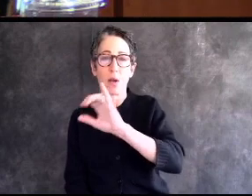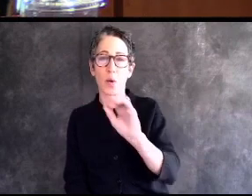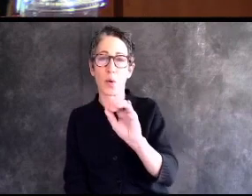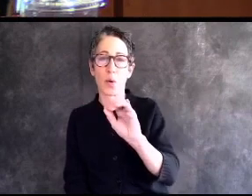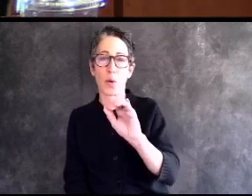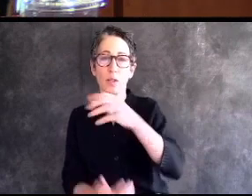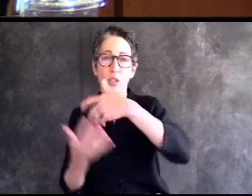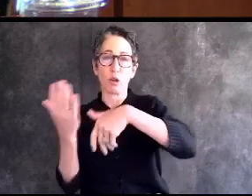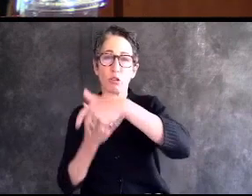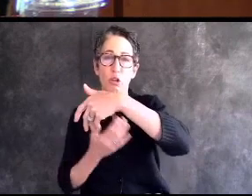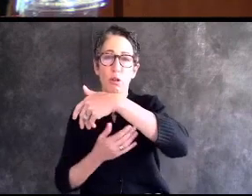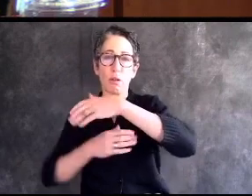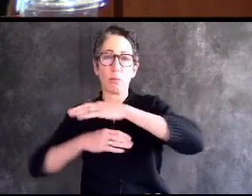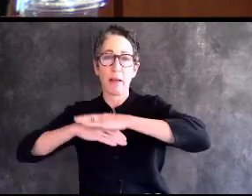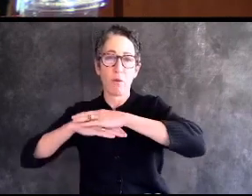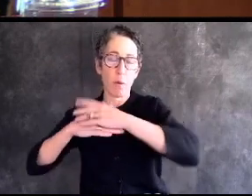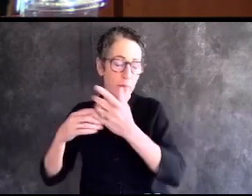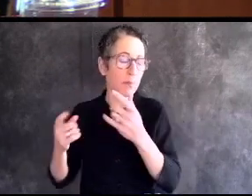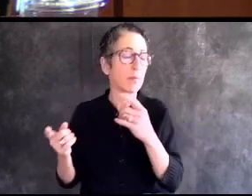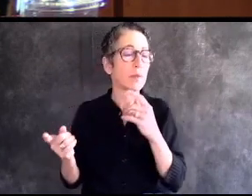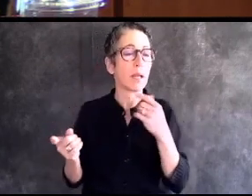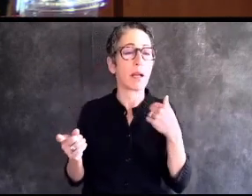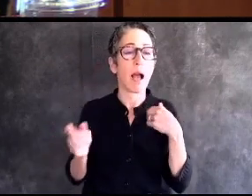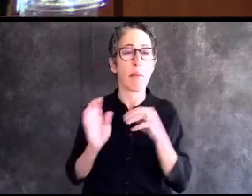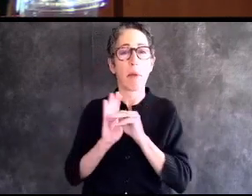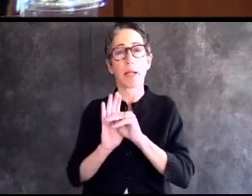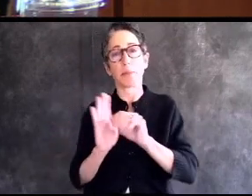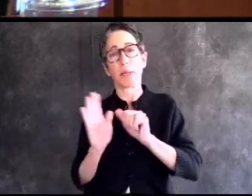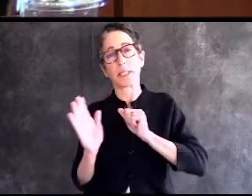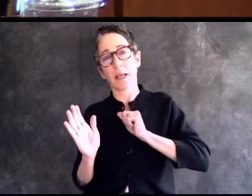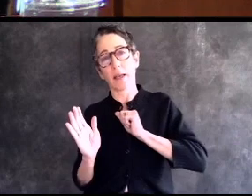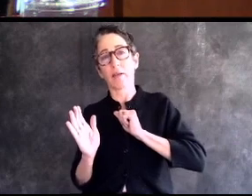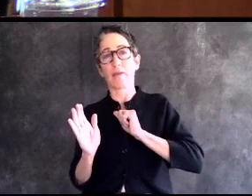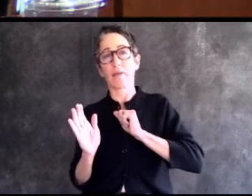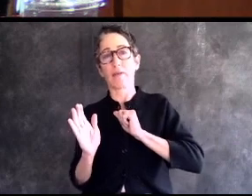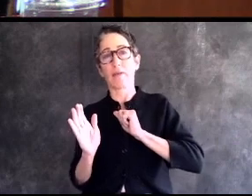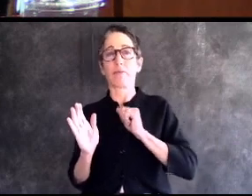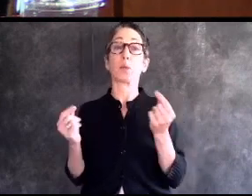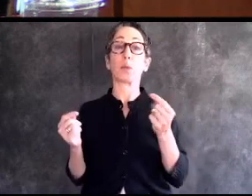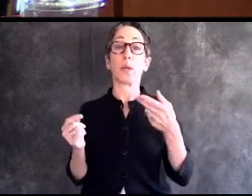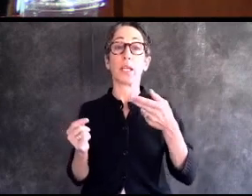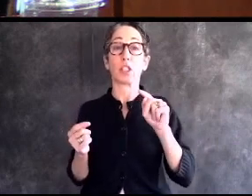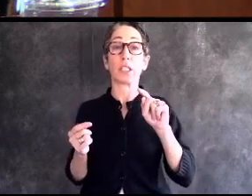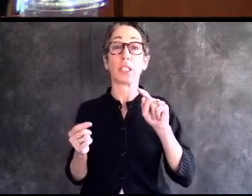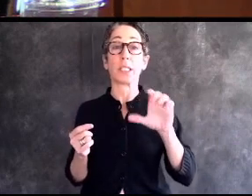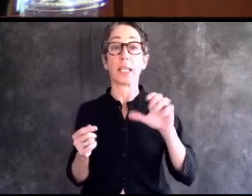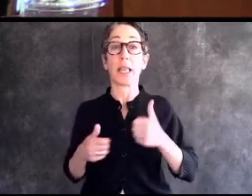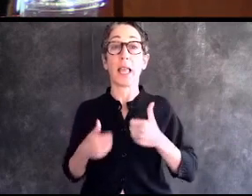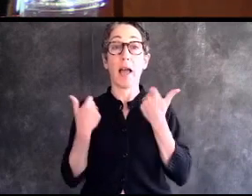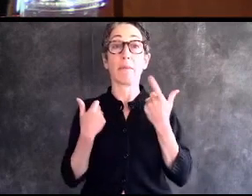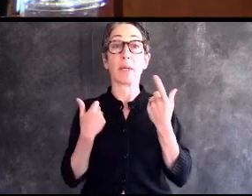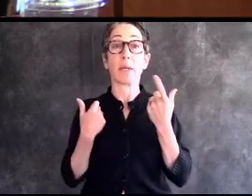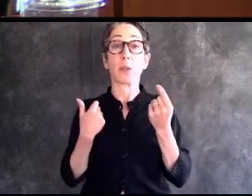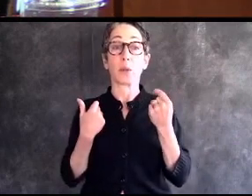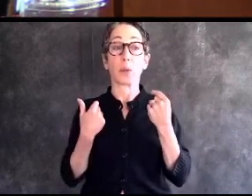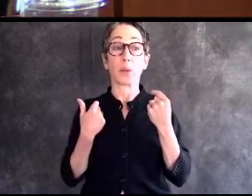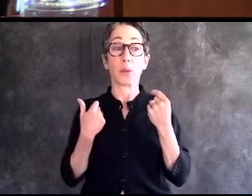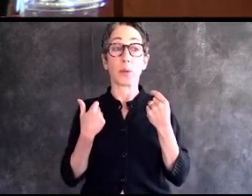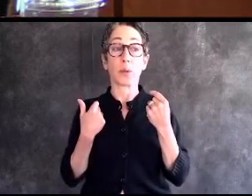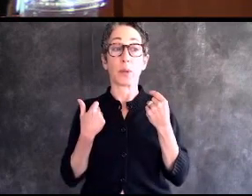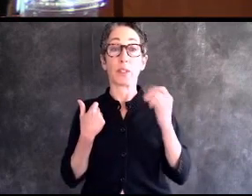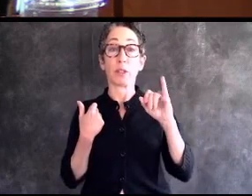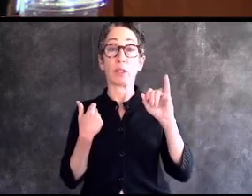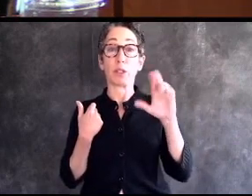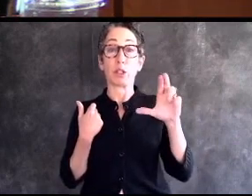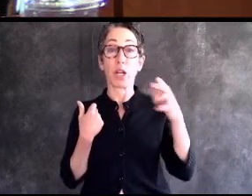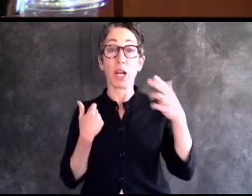myself and I donned this HTC Vive and I shrunk myself to the size of the junior high school students. And